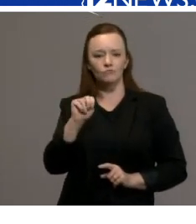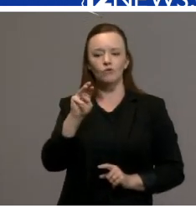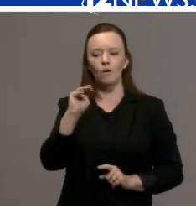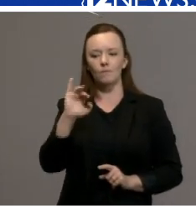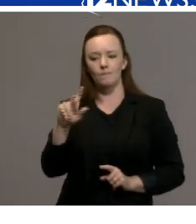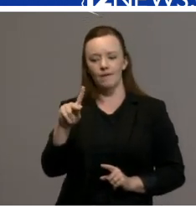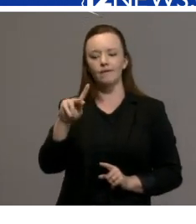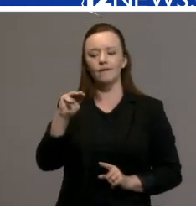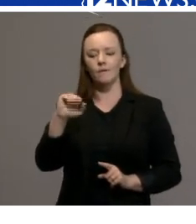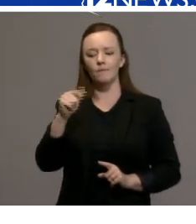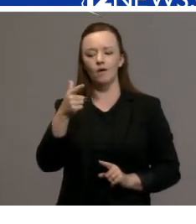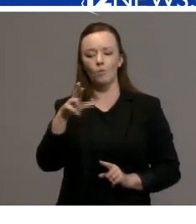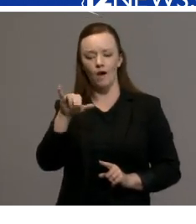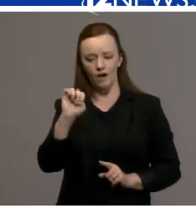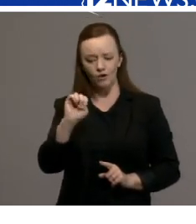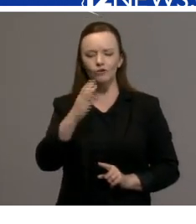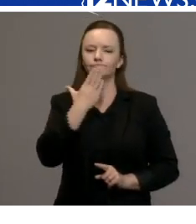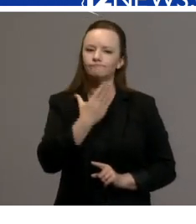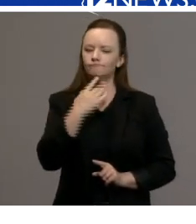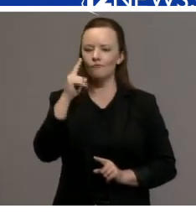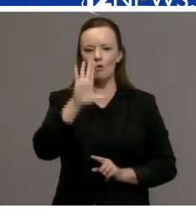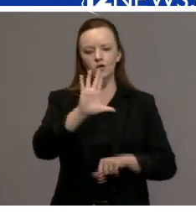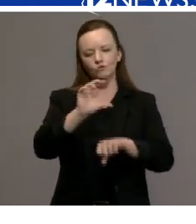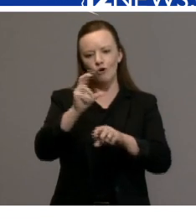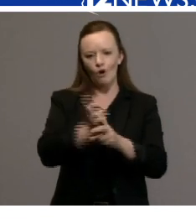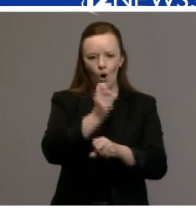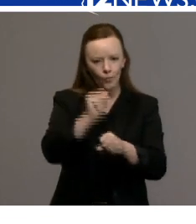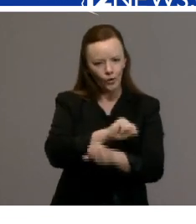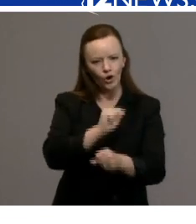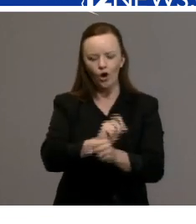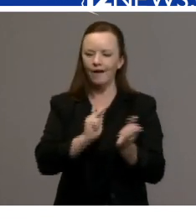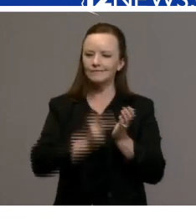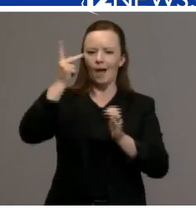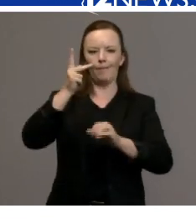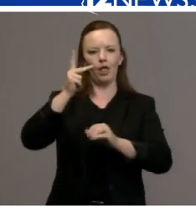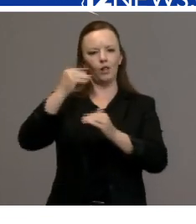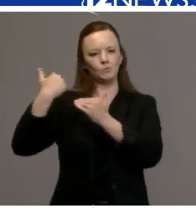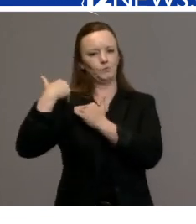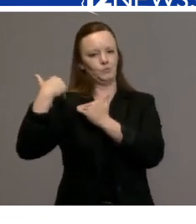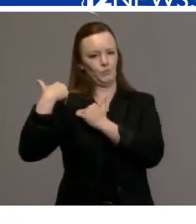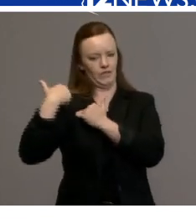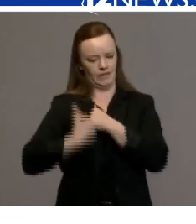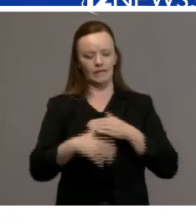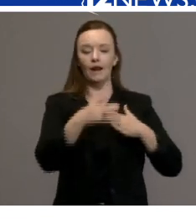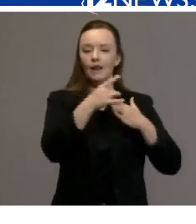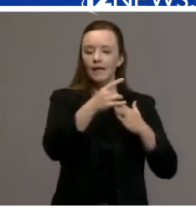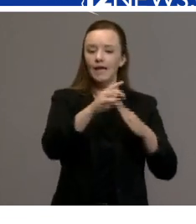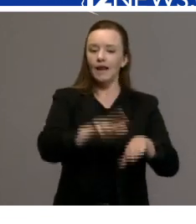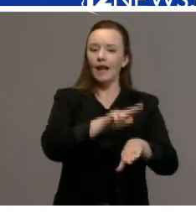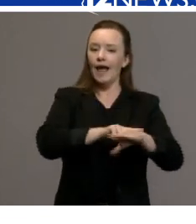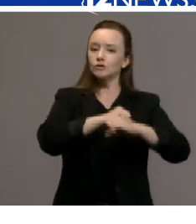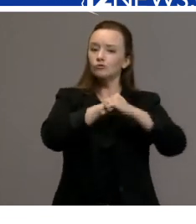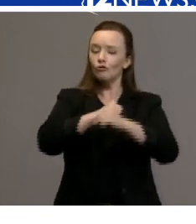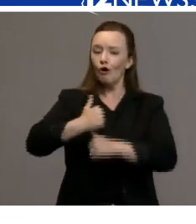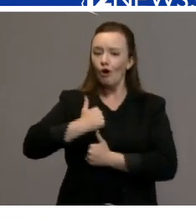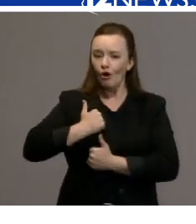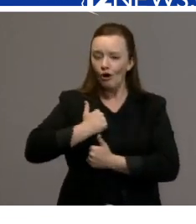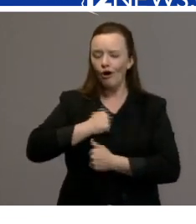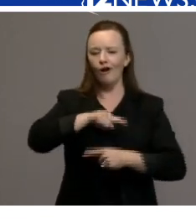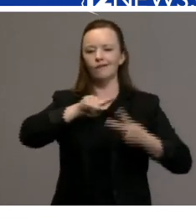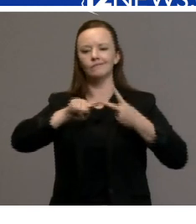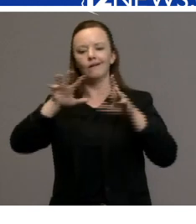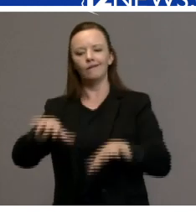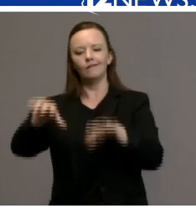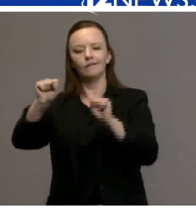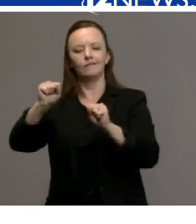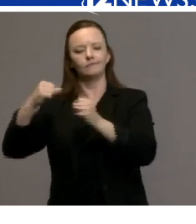his double duty as leading the National Guard and taking over the DEMA effort as well, and talk to